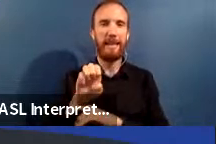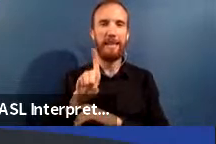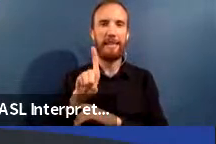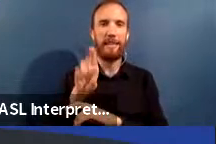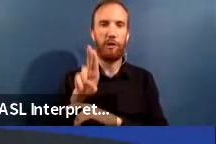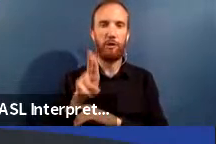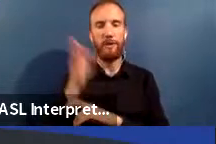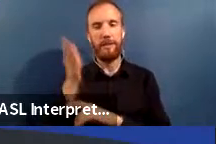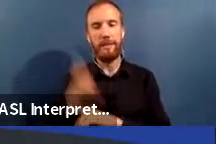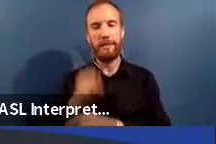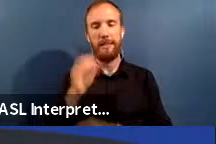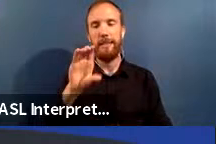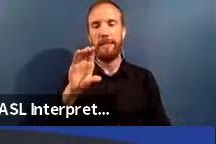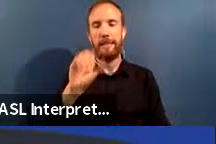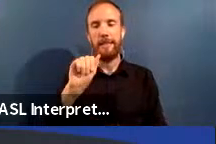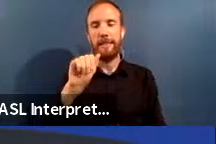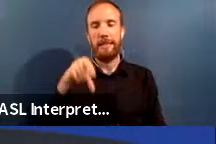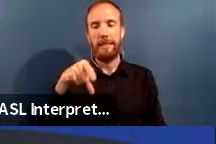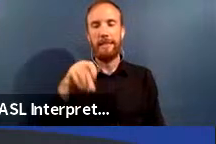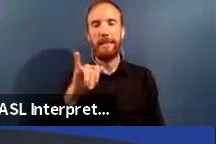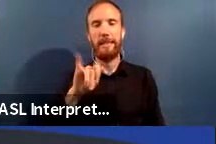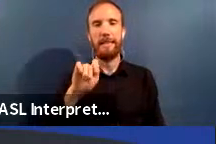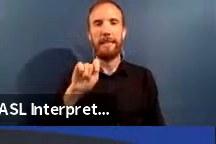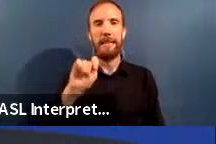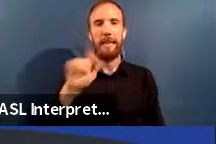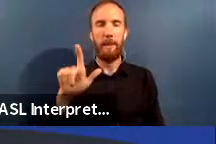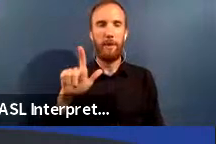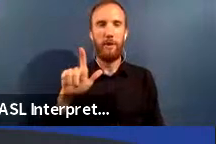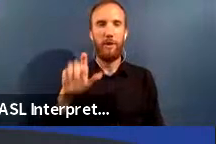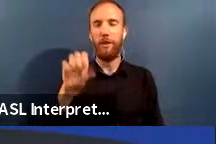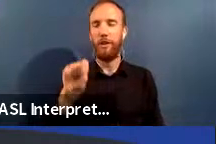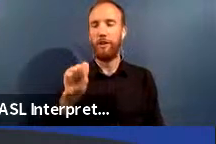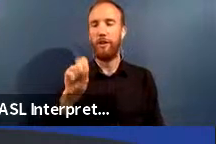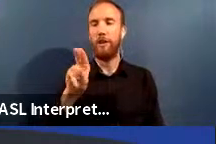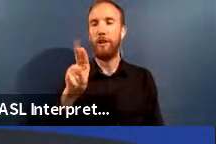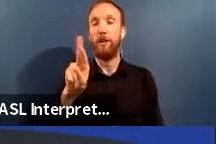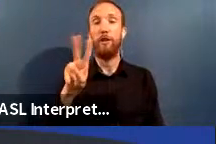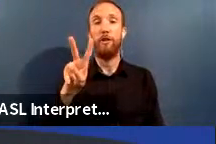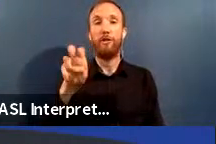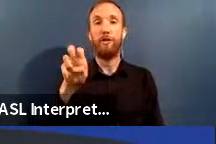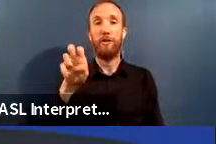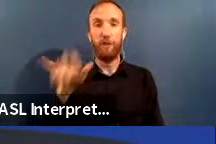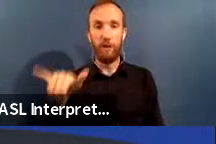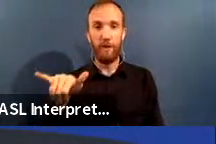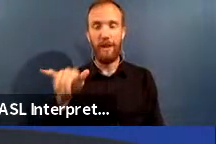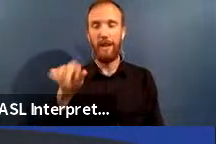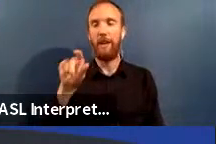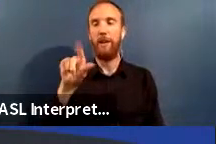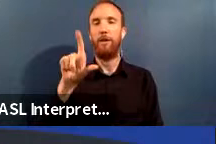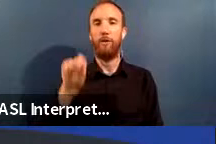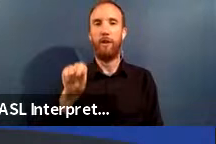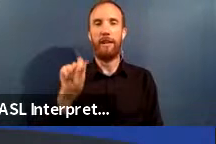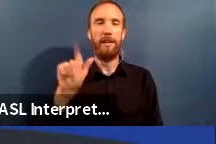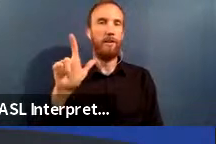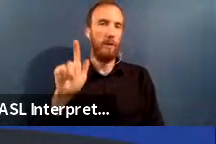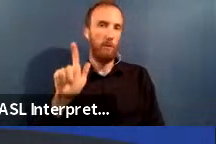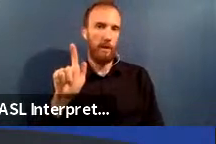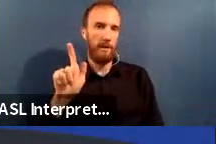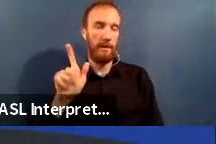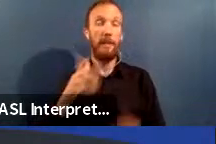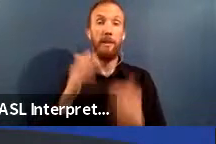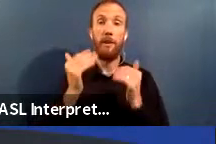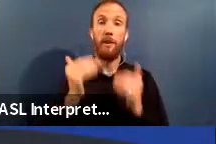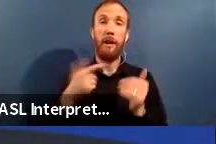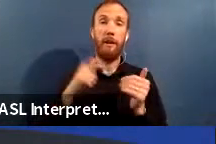cps.edu/capital survey 2021. In this section of the presentation, we'll spend a few minutes walking you through